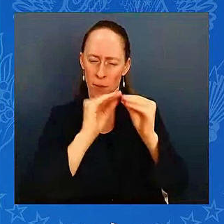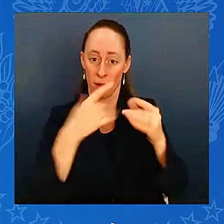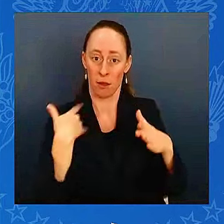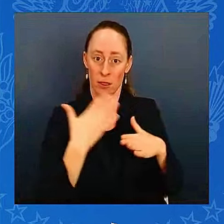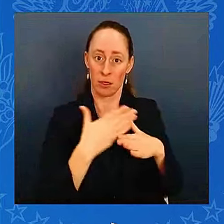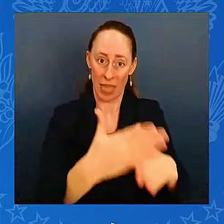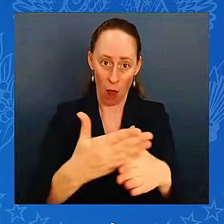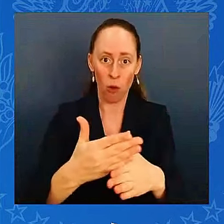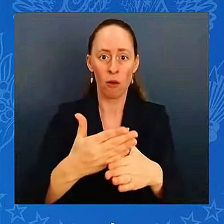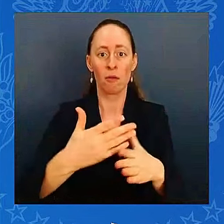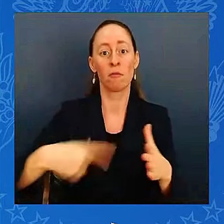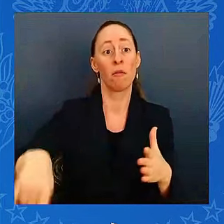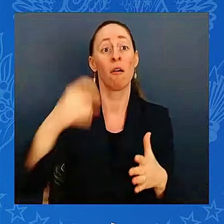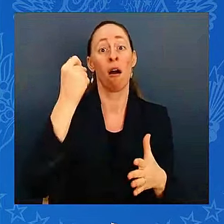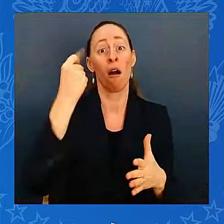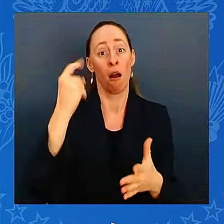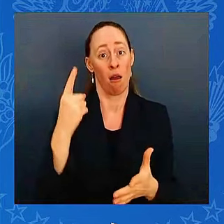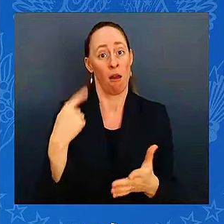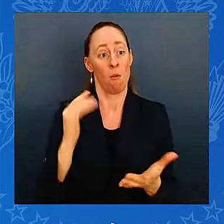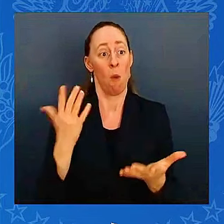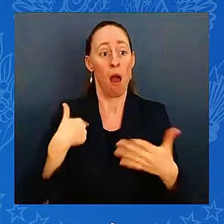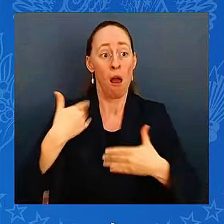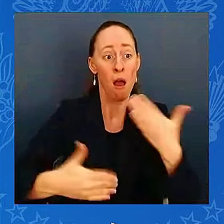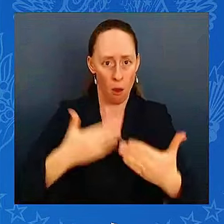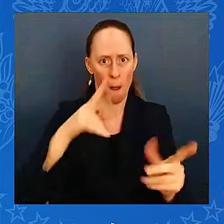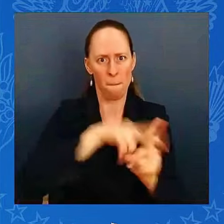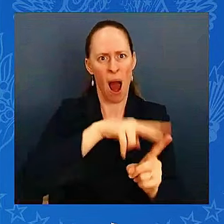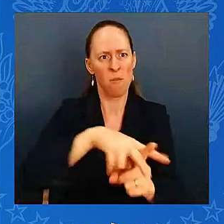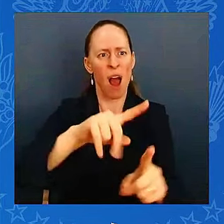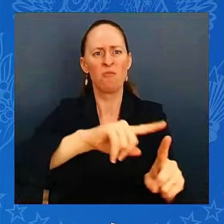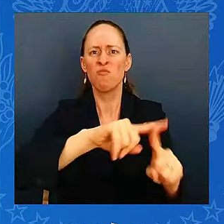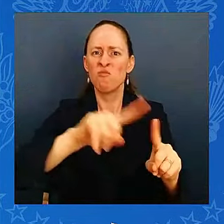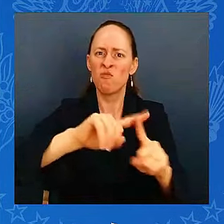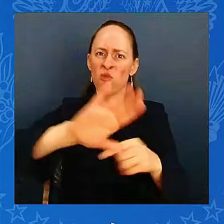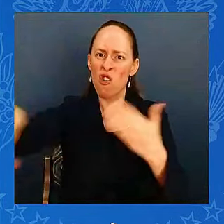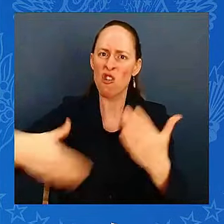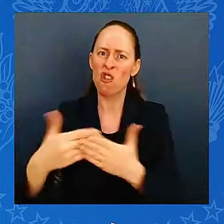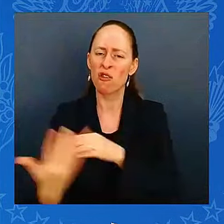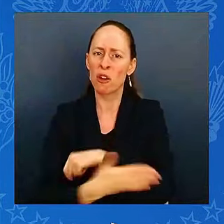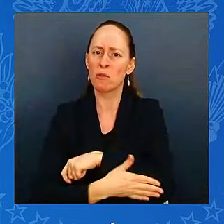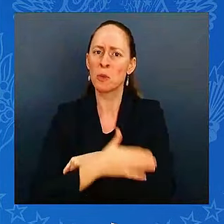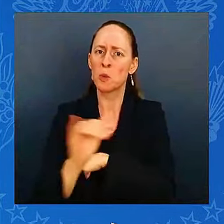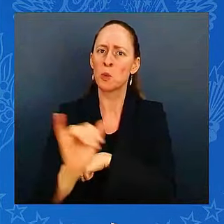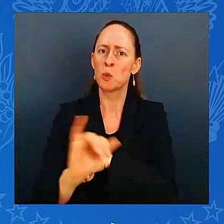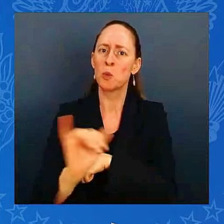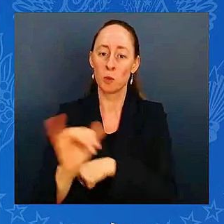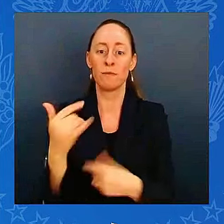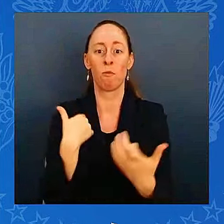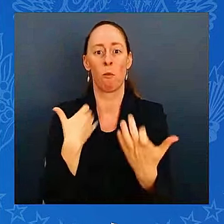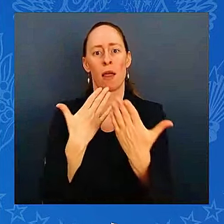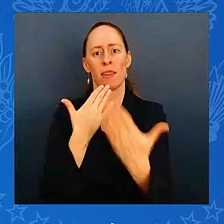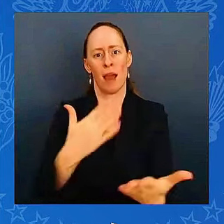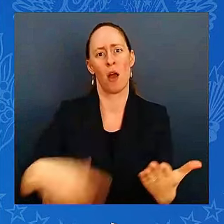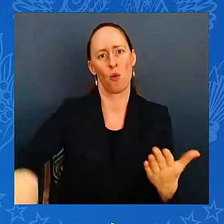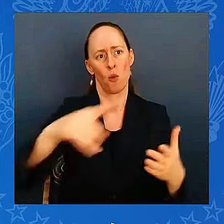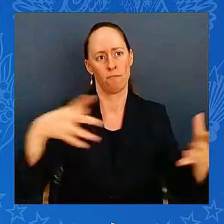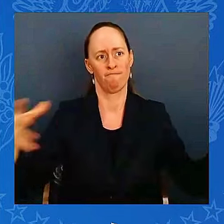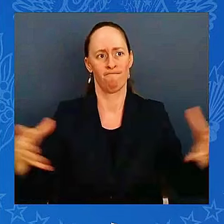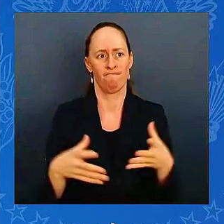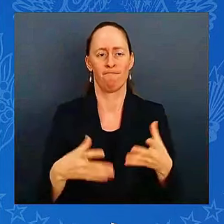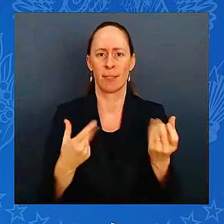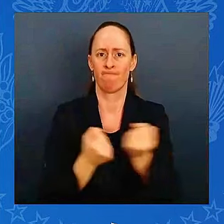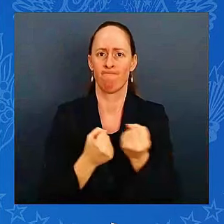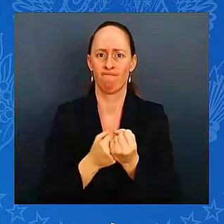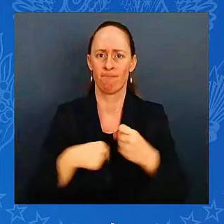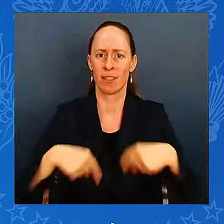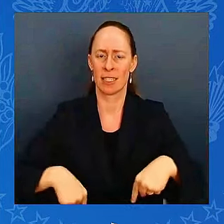we welcome you joining us and pledging your support. In a moment, we'll also hear from several coalition members about their leadership,